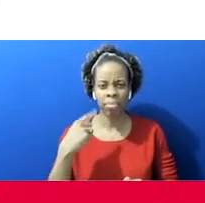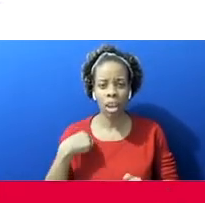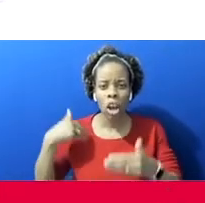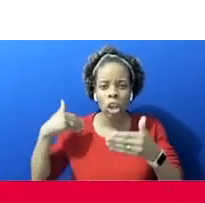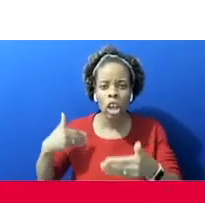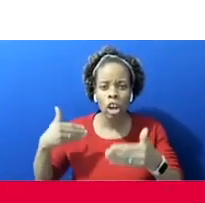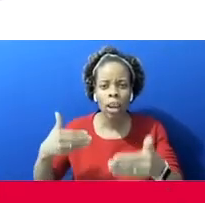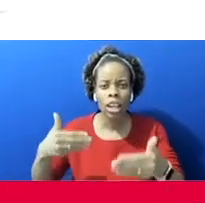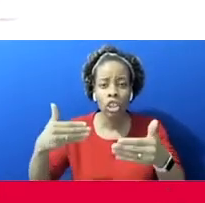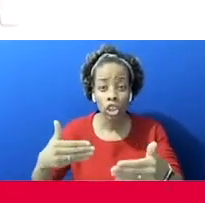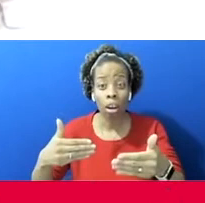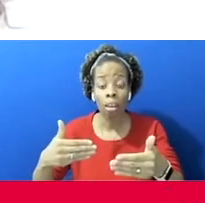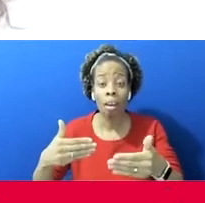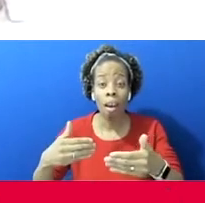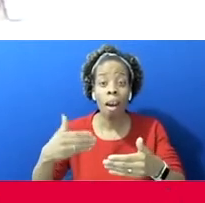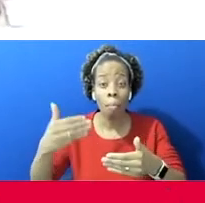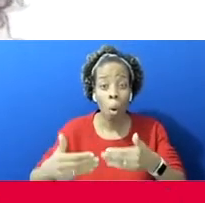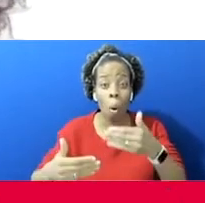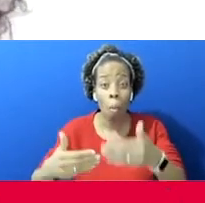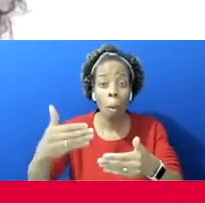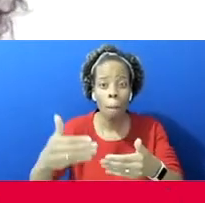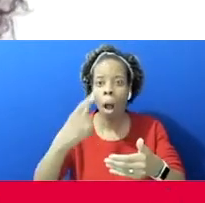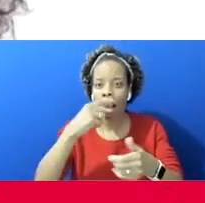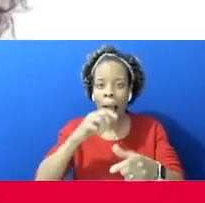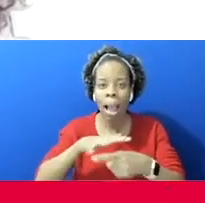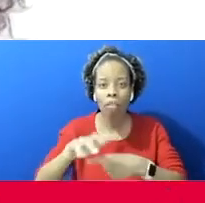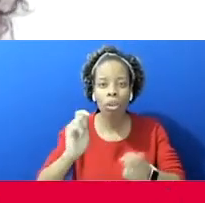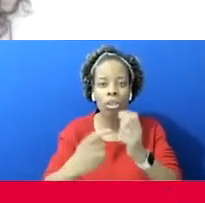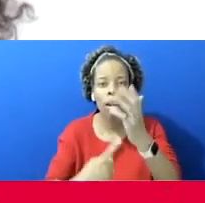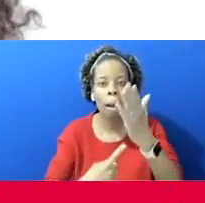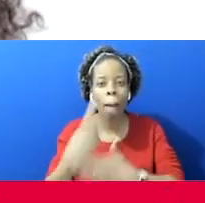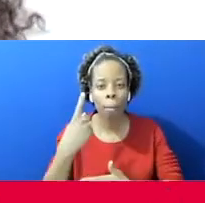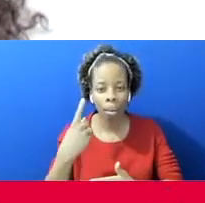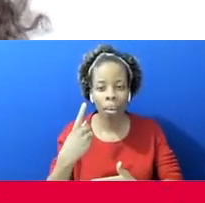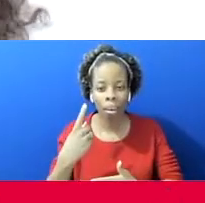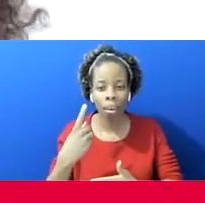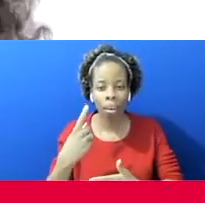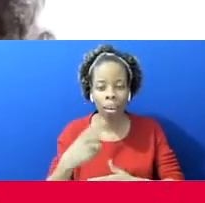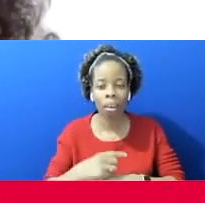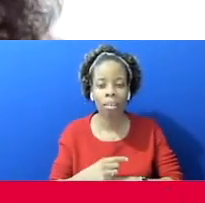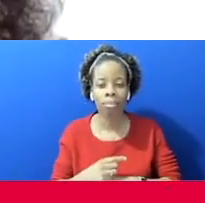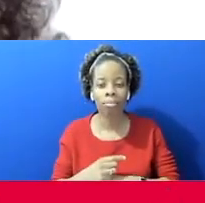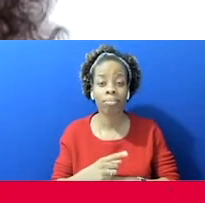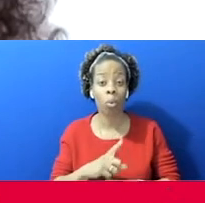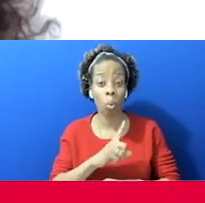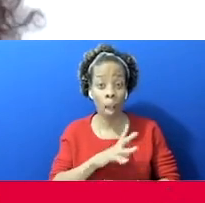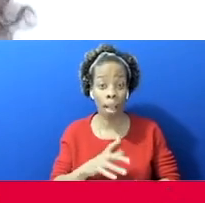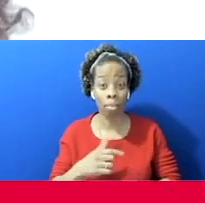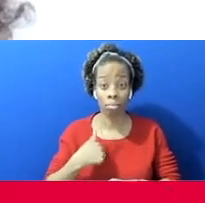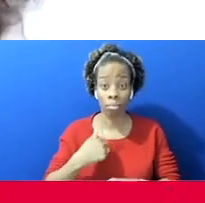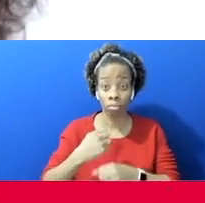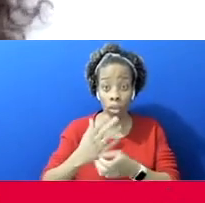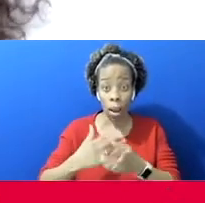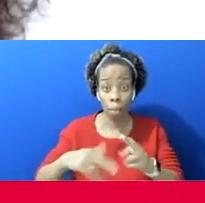can be fixed in like, and I mean multiple generations. Like it's, you know, if our grandparents think in the sense that